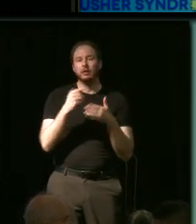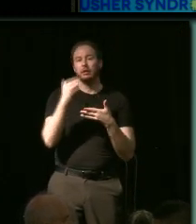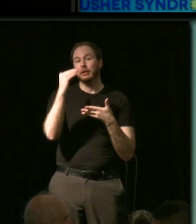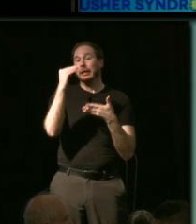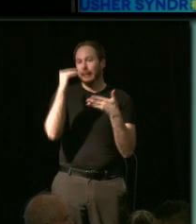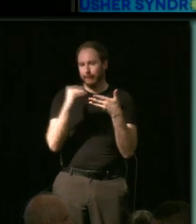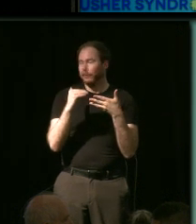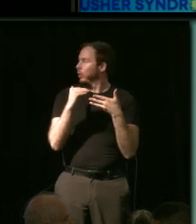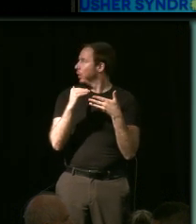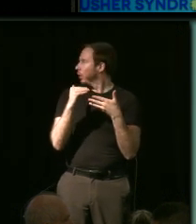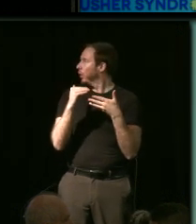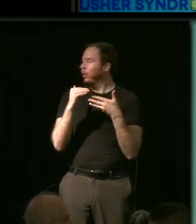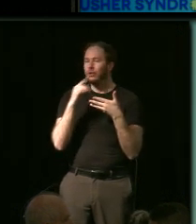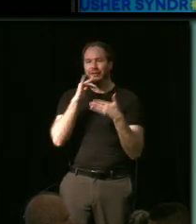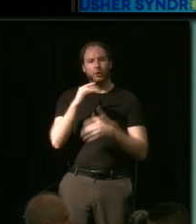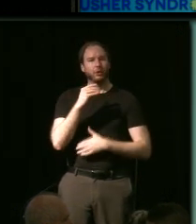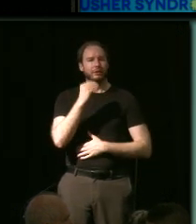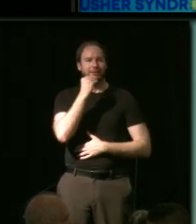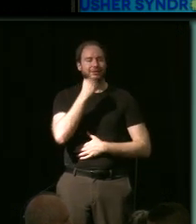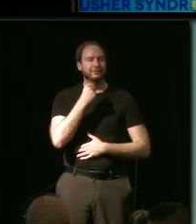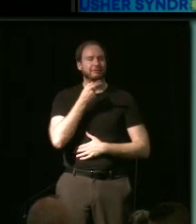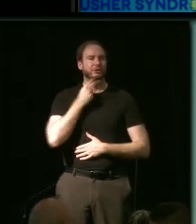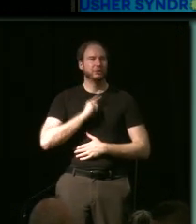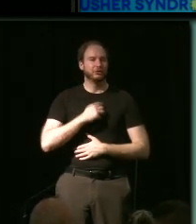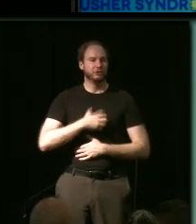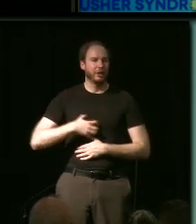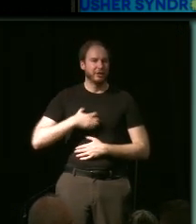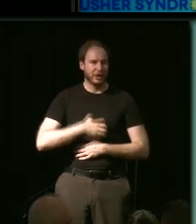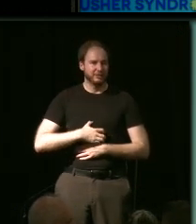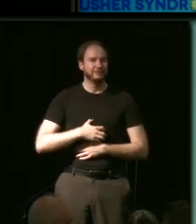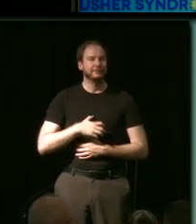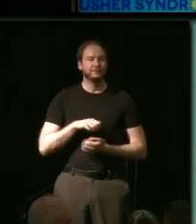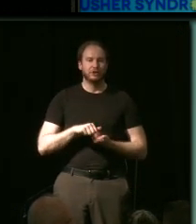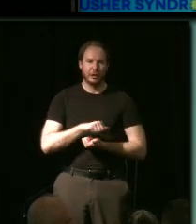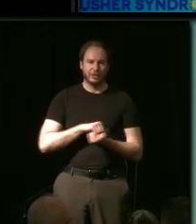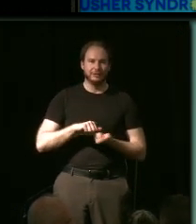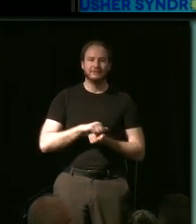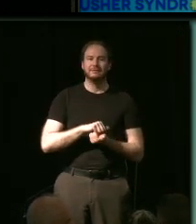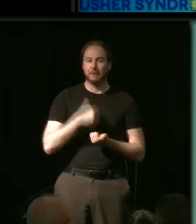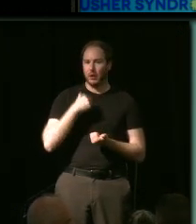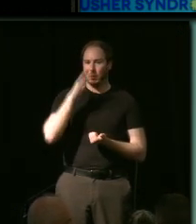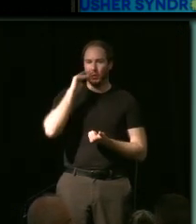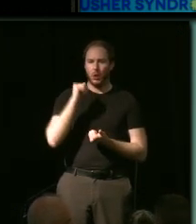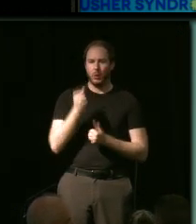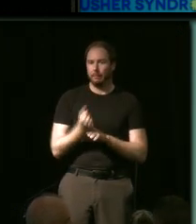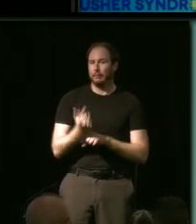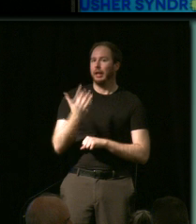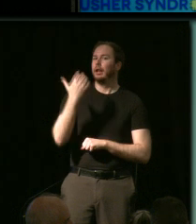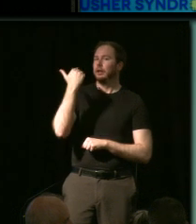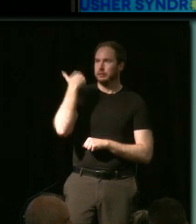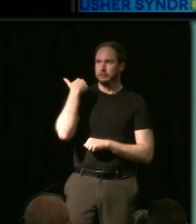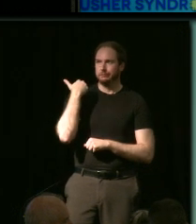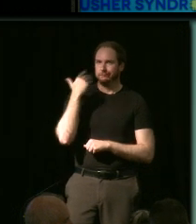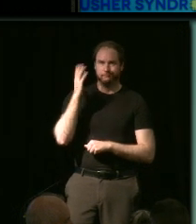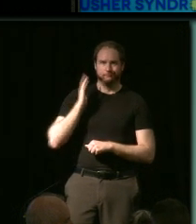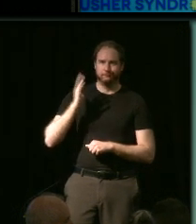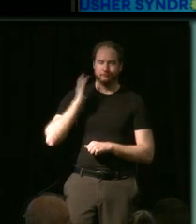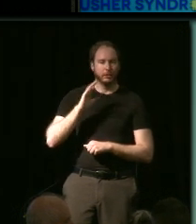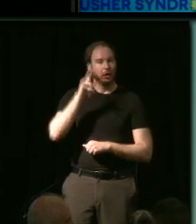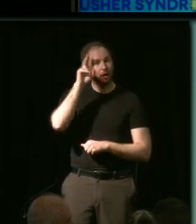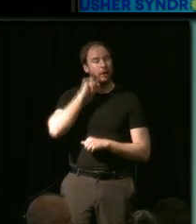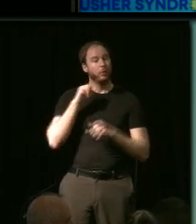as important, which is digestive. So I know that many years ago, the Usher